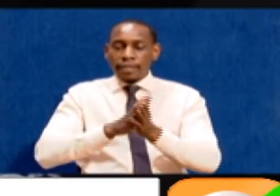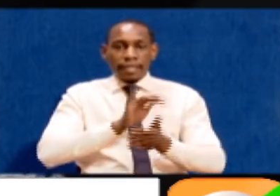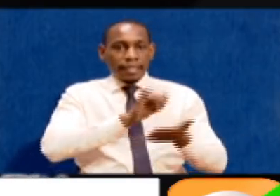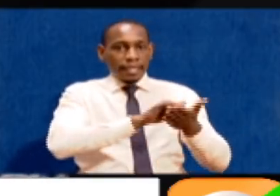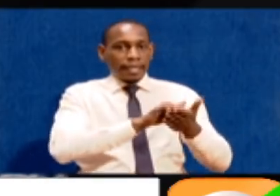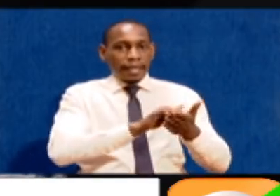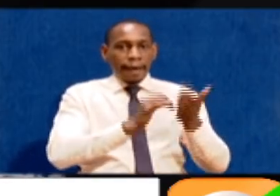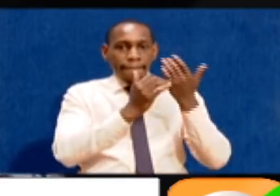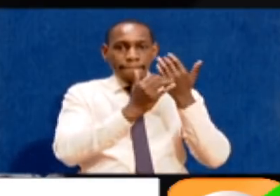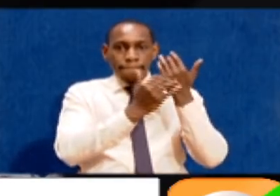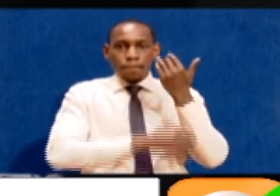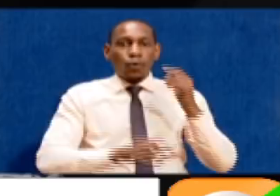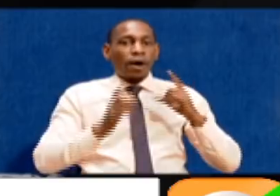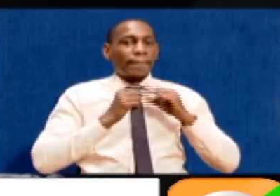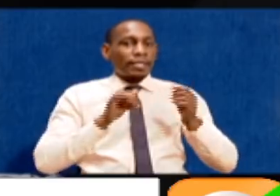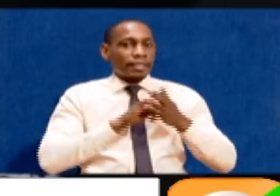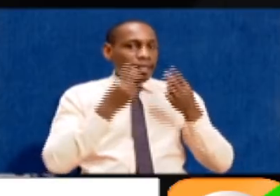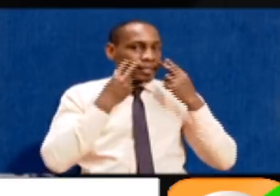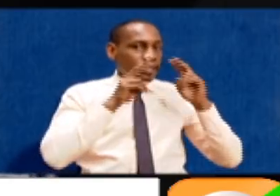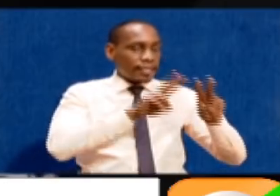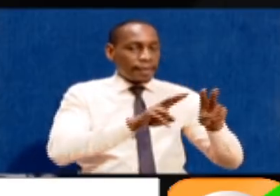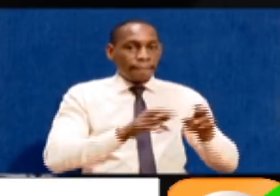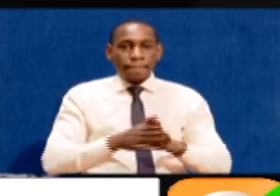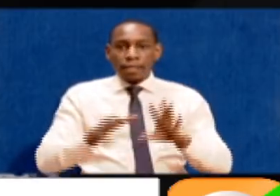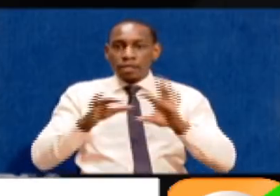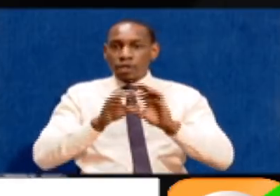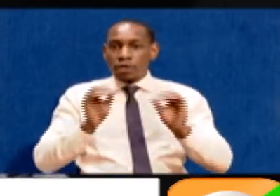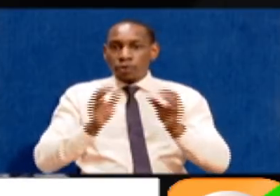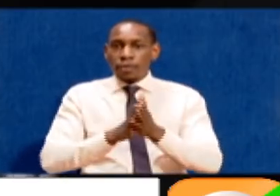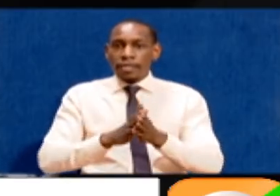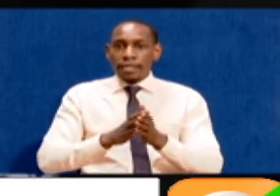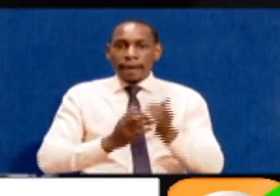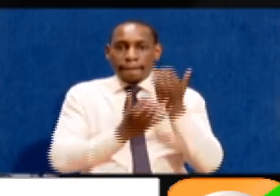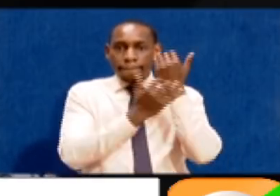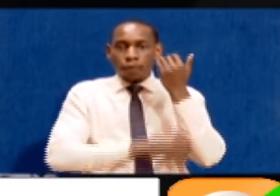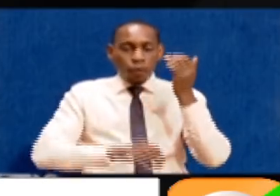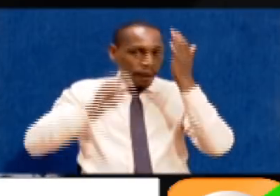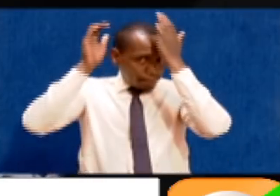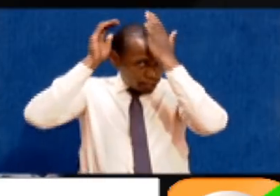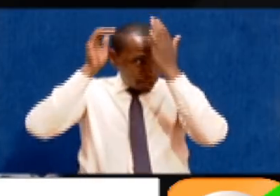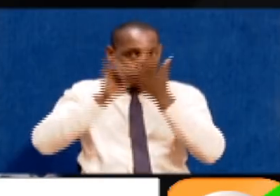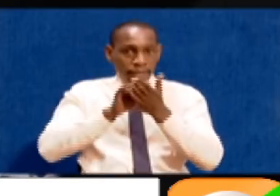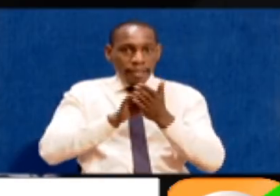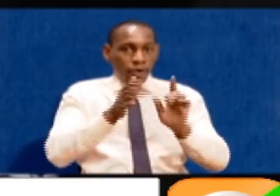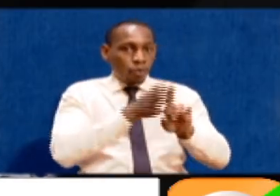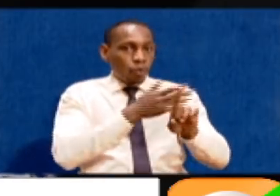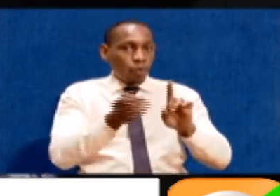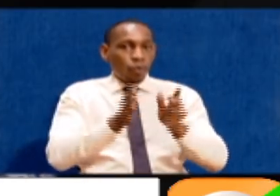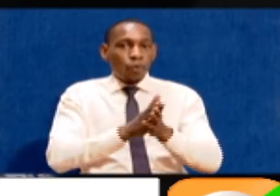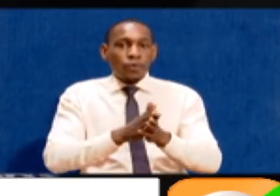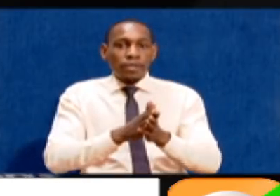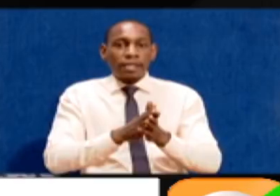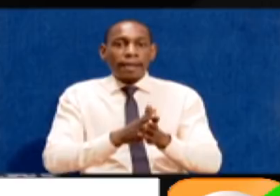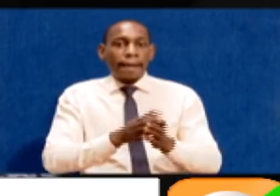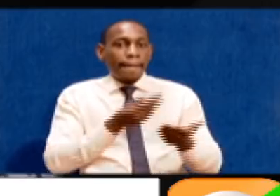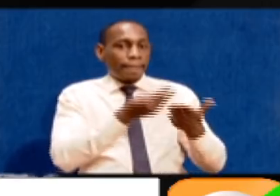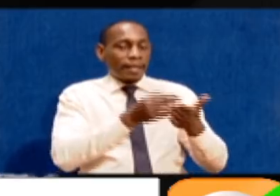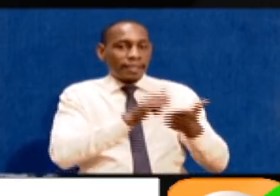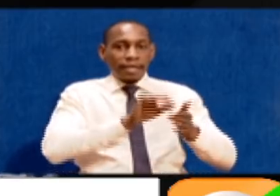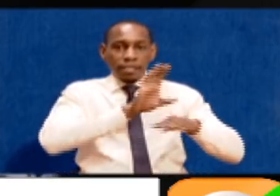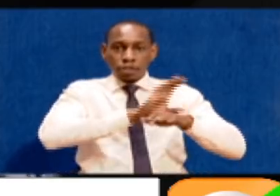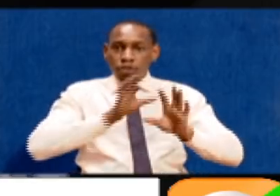that poor pastor you are seeing there. It doesn't belong to that poor bishop you are buying with your money. That